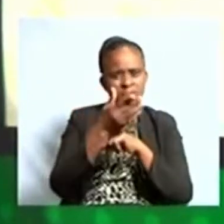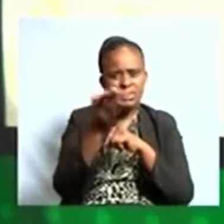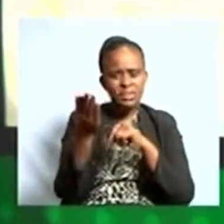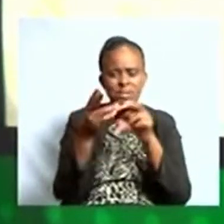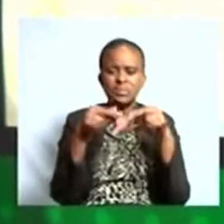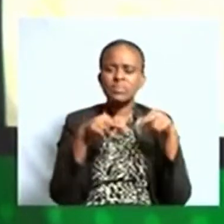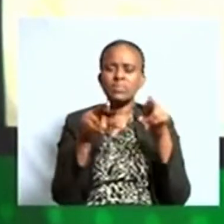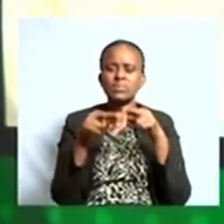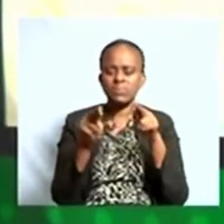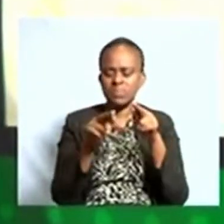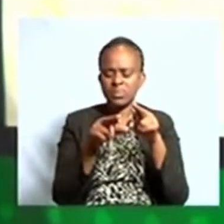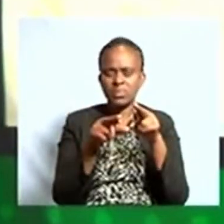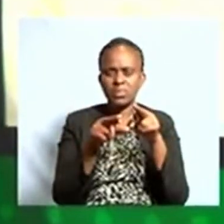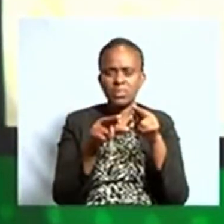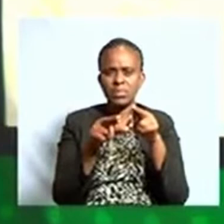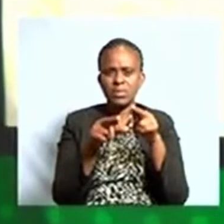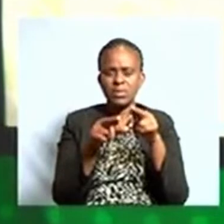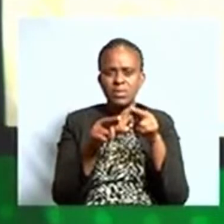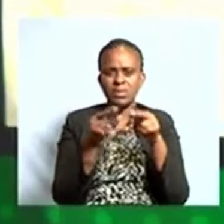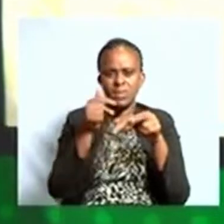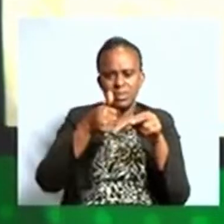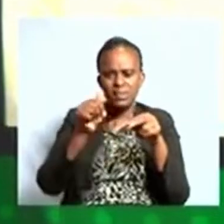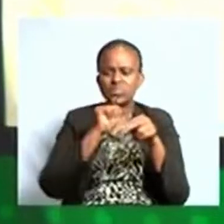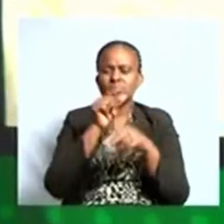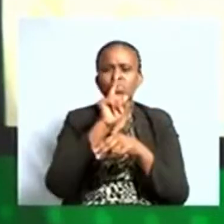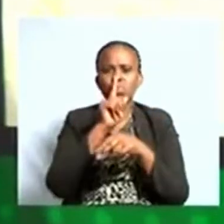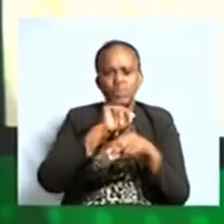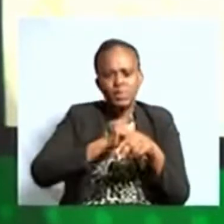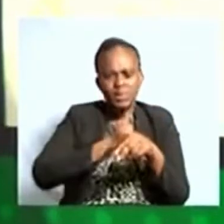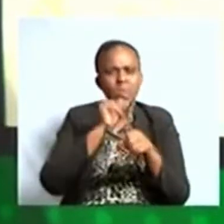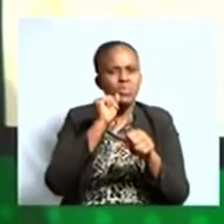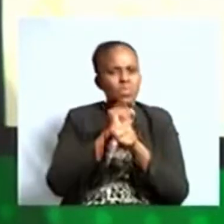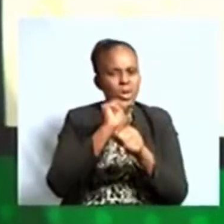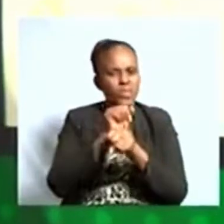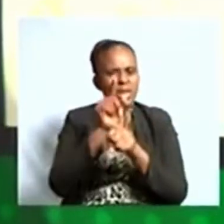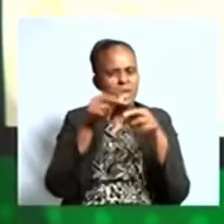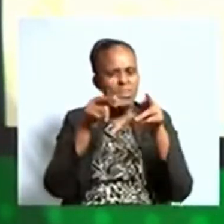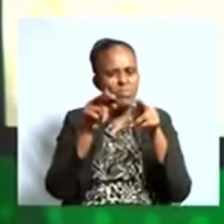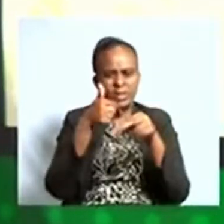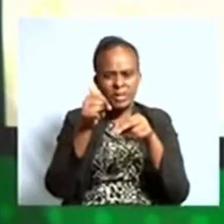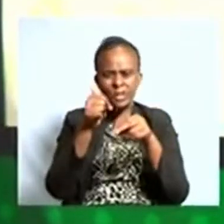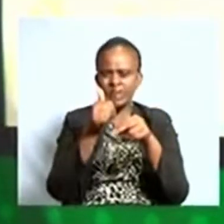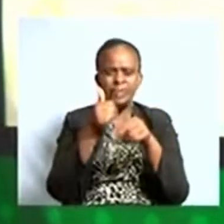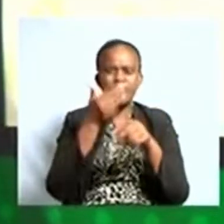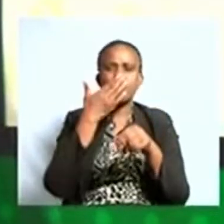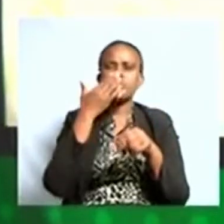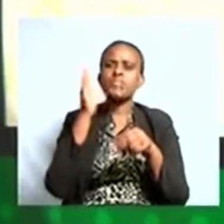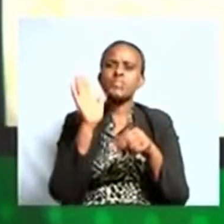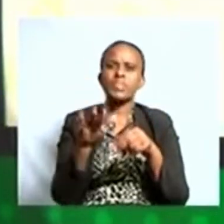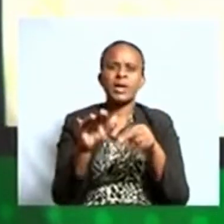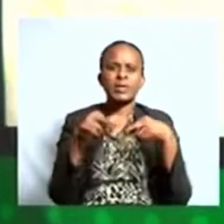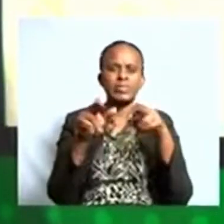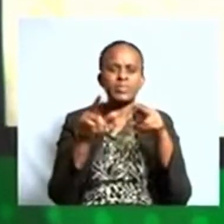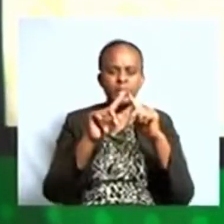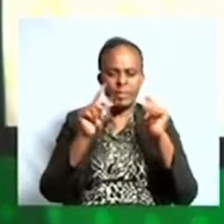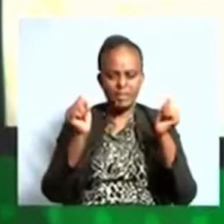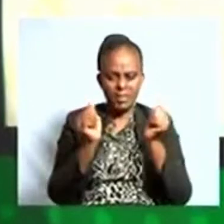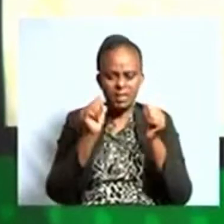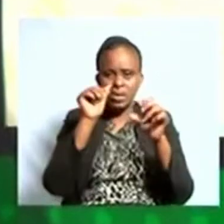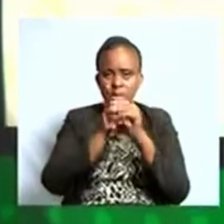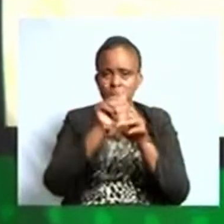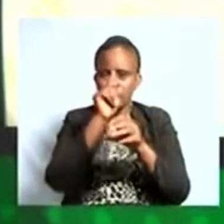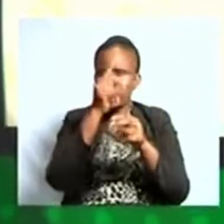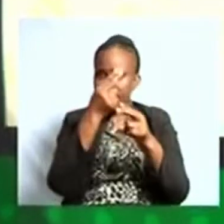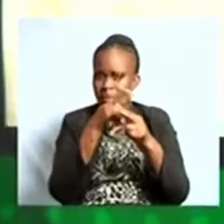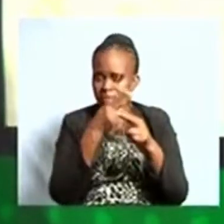roads, they themselves were not sure, are we going to do these roads? They were so bad. But within just 1